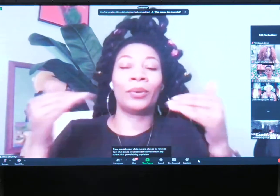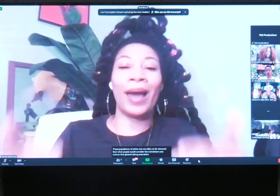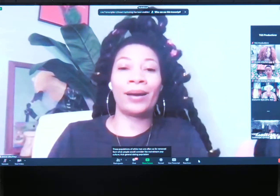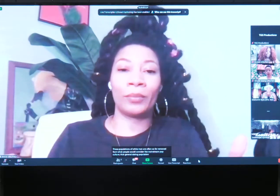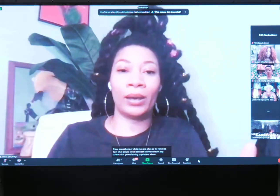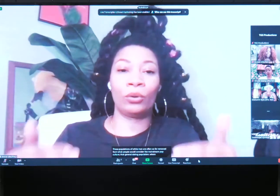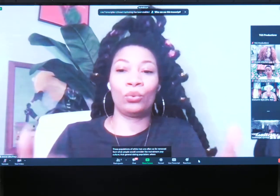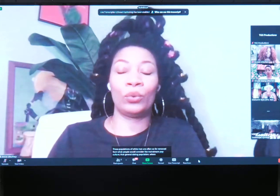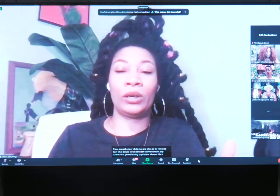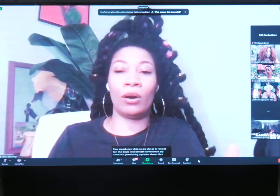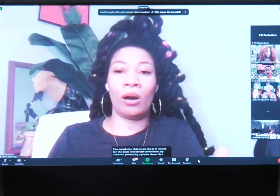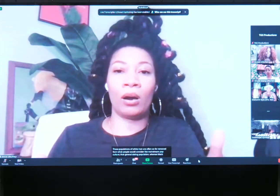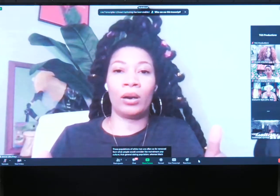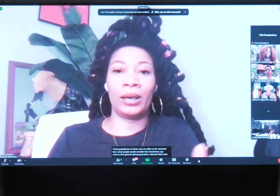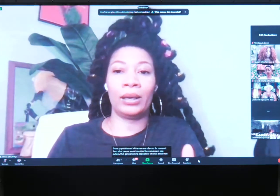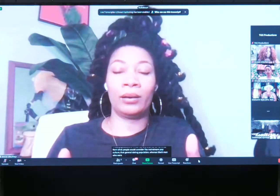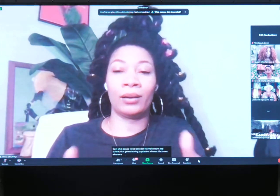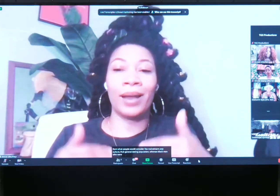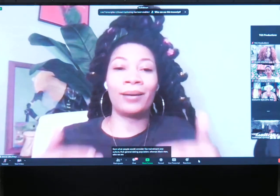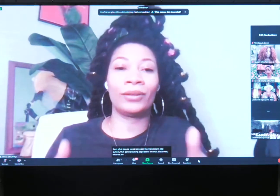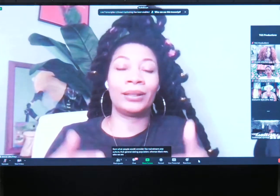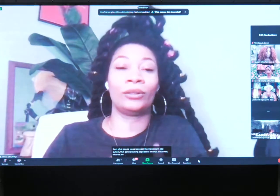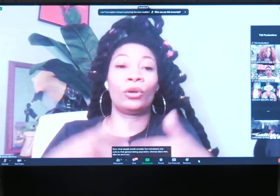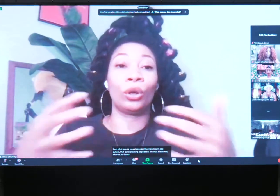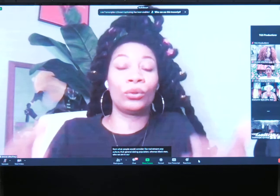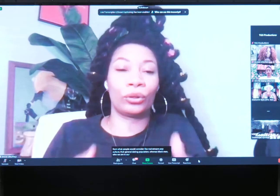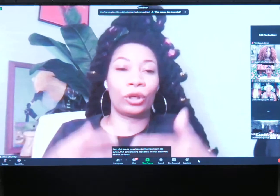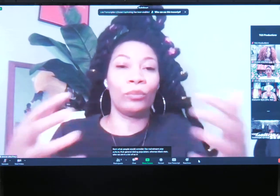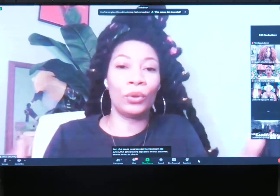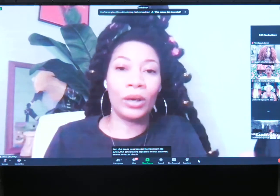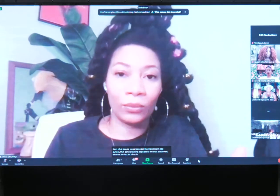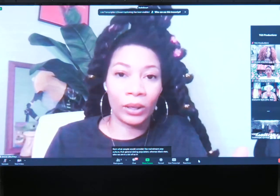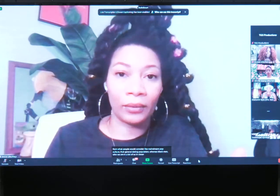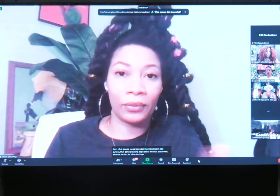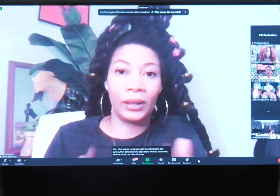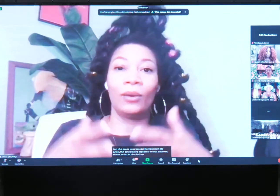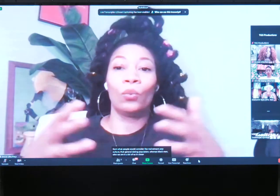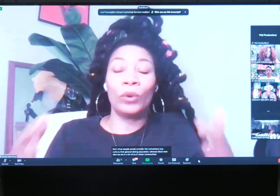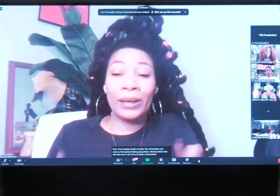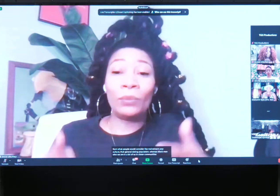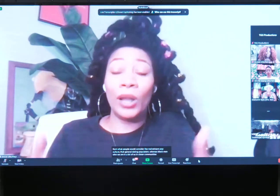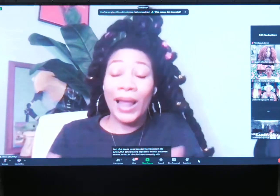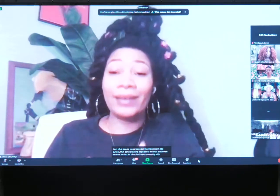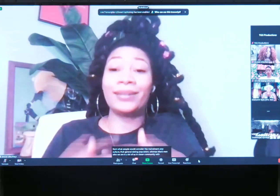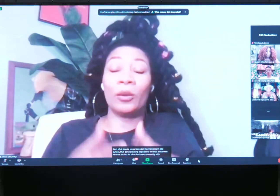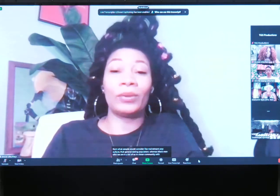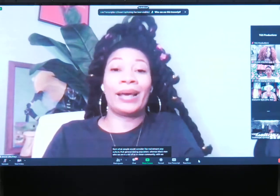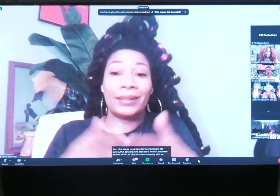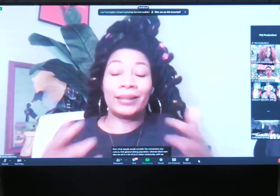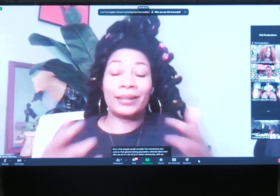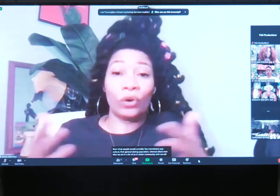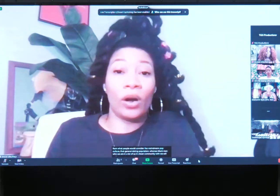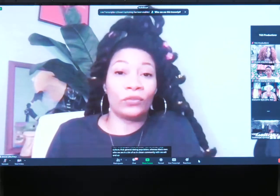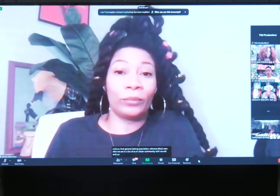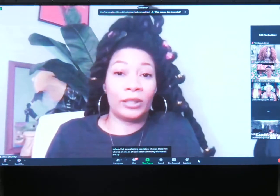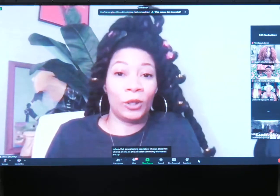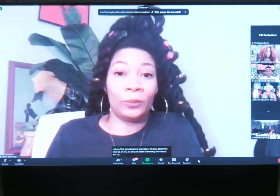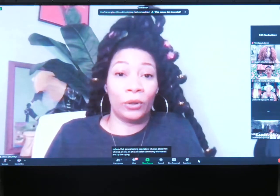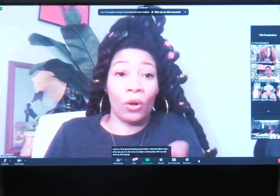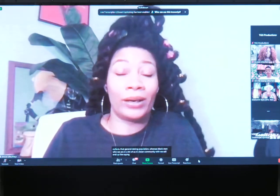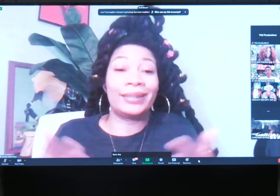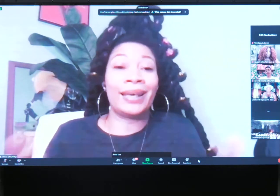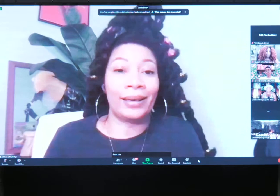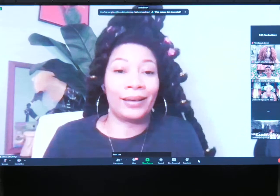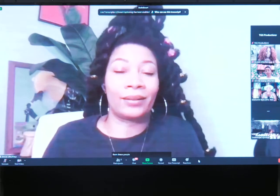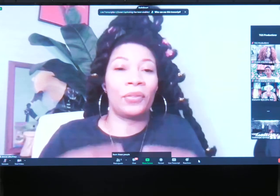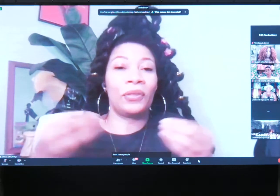whereas Black men who we are a lot of us in closer community with, we will end up like sitting across from these